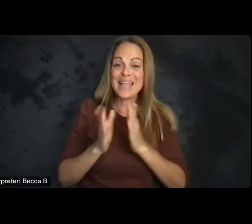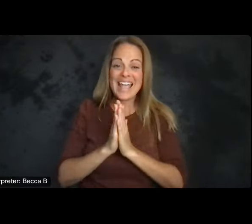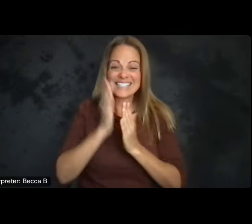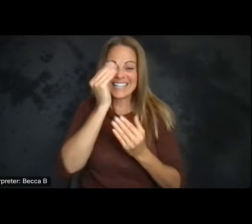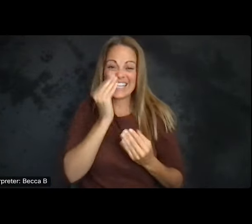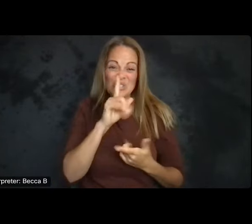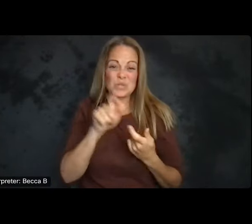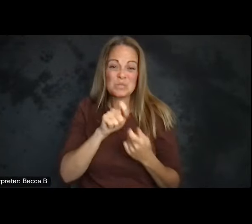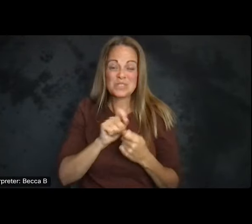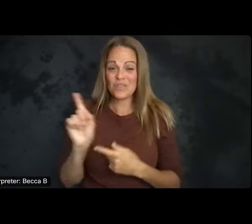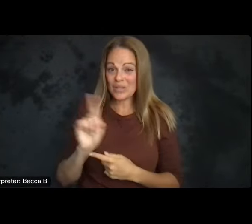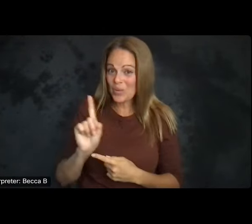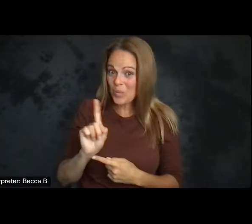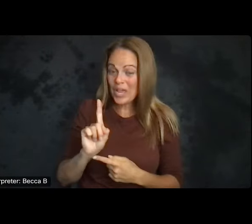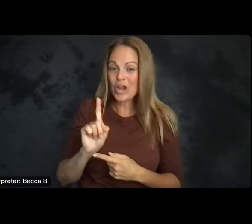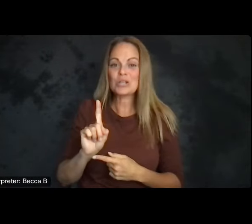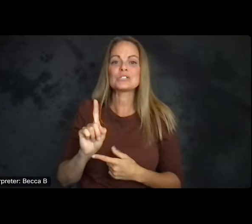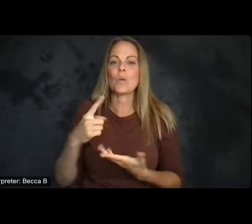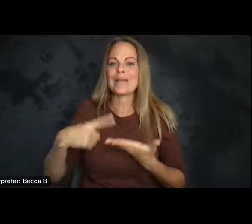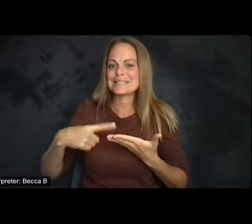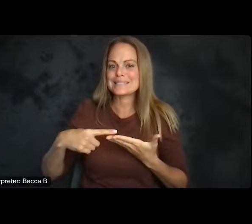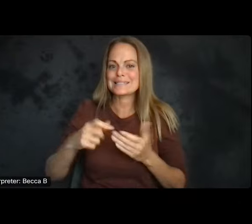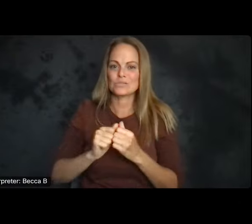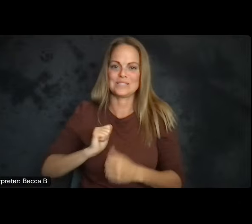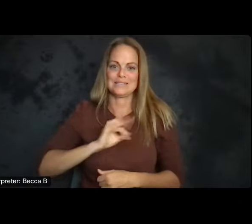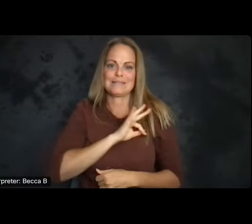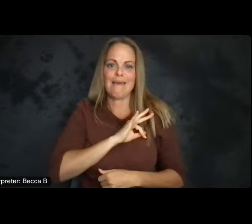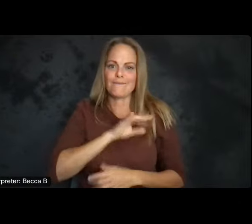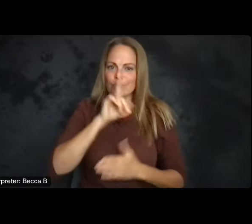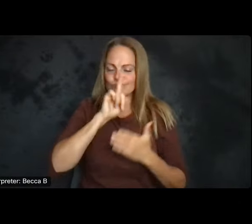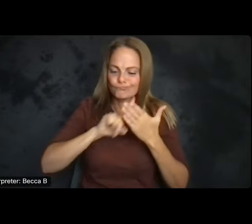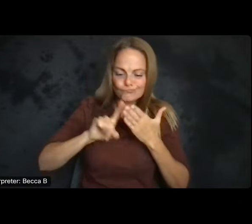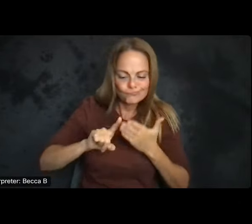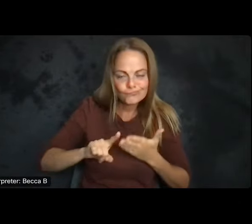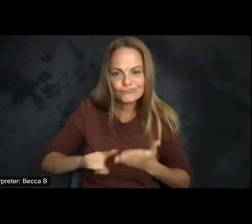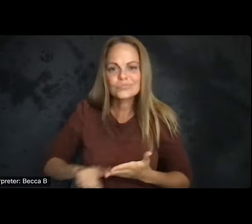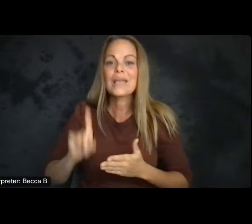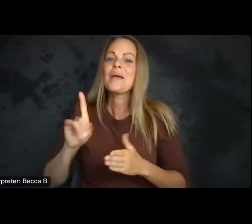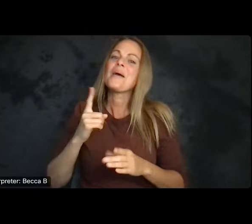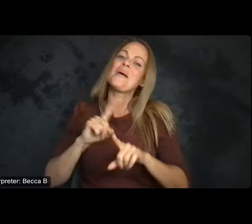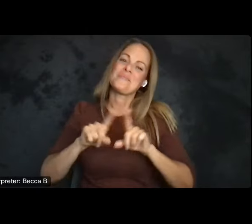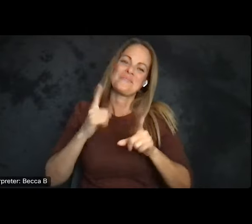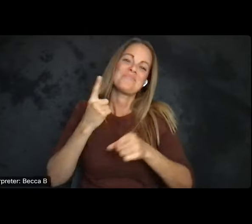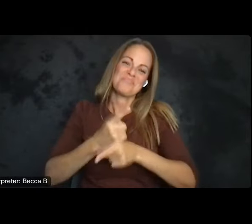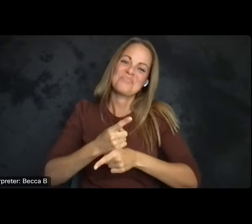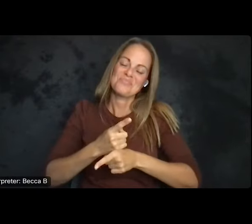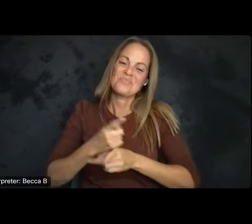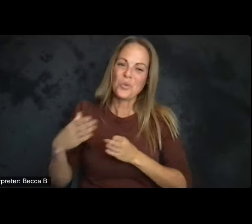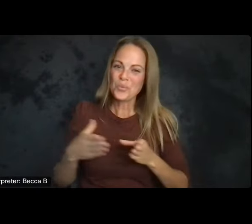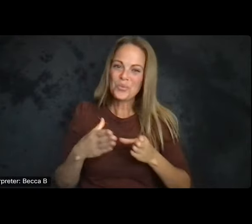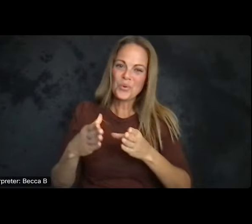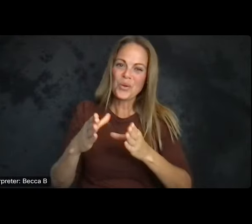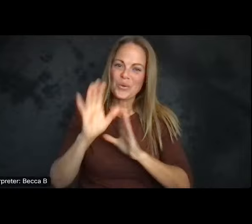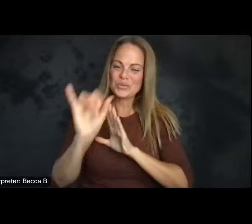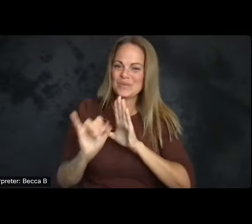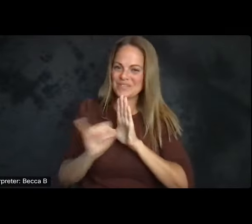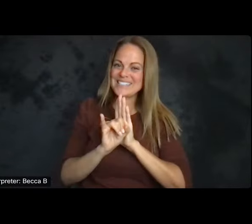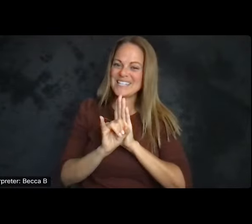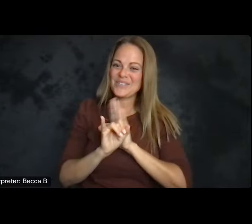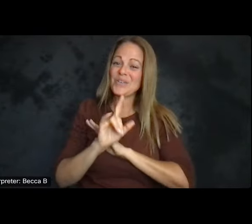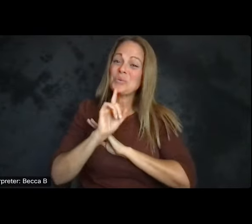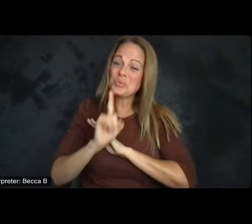where it is so I can address it with our staff and we can dig into it. But you're correct, roads are something that we have identified as something that needs